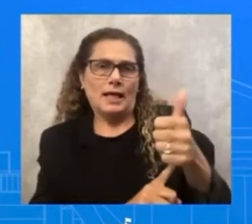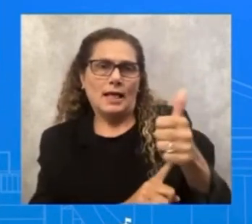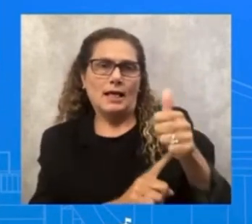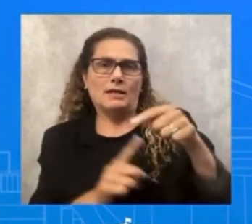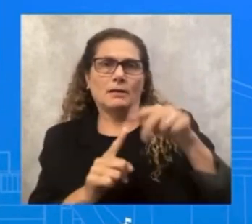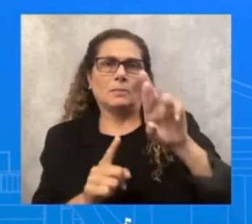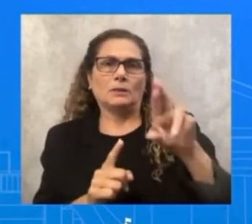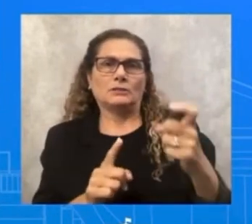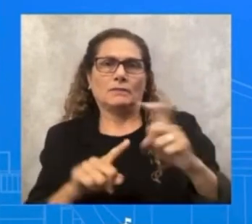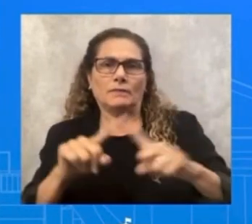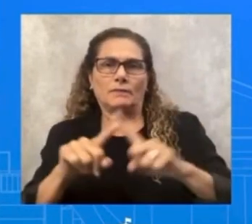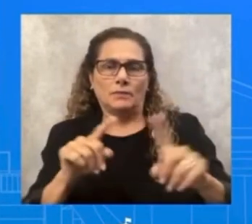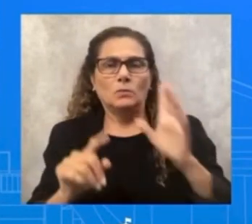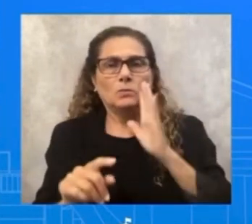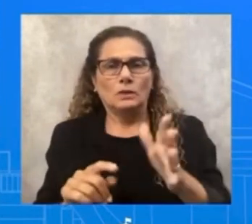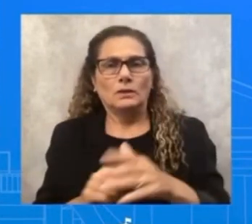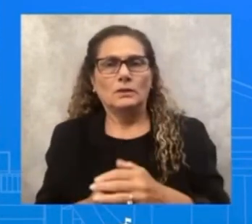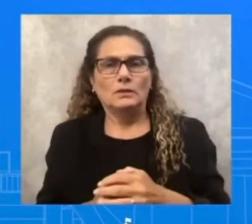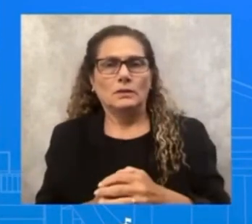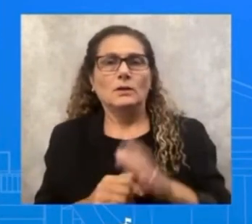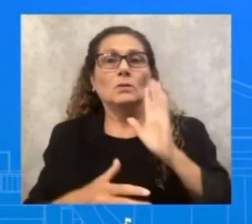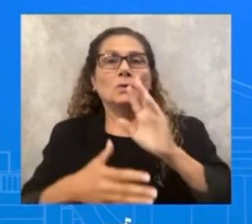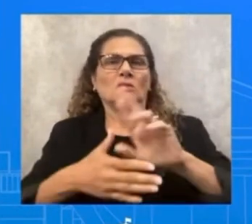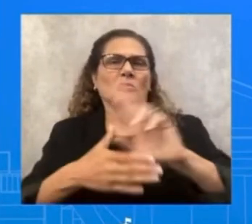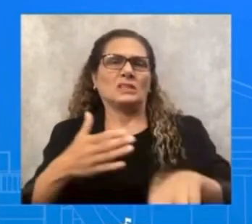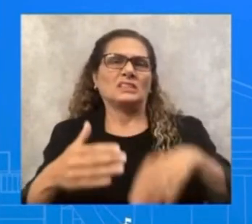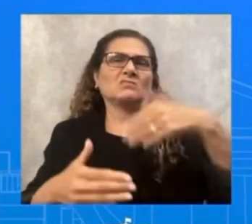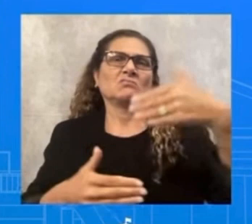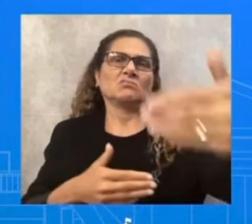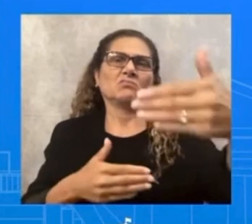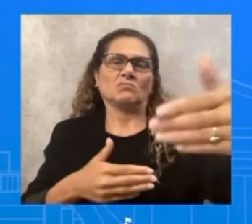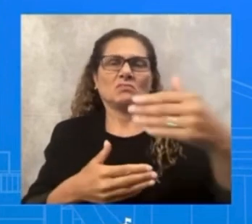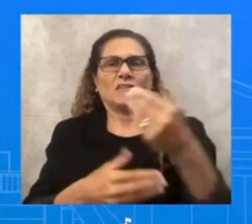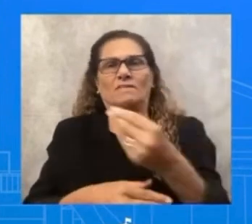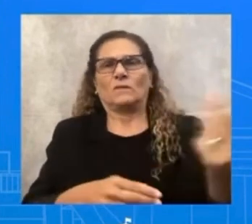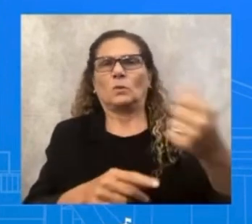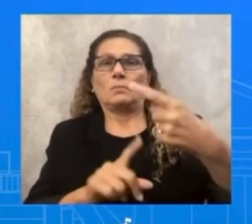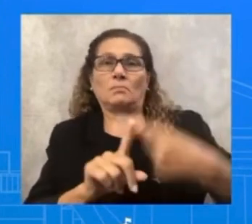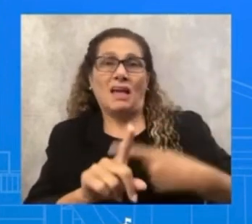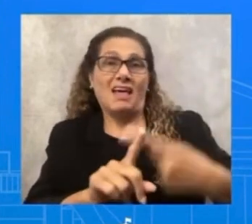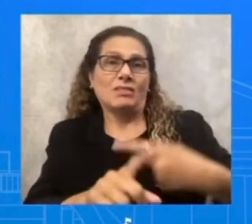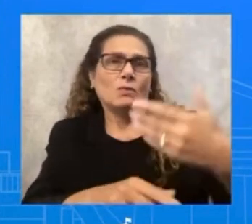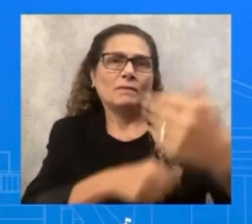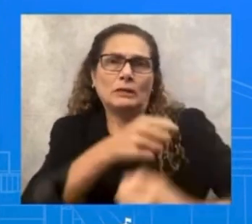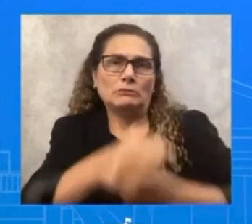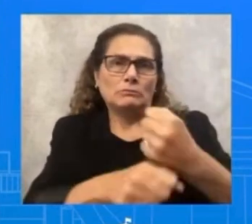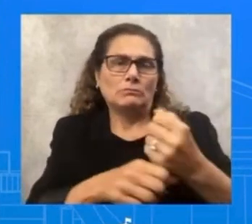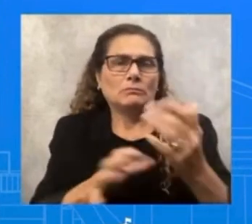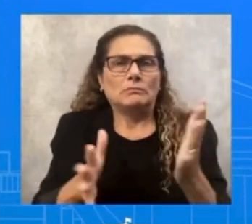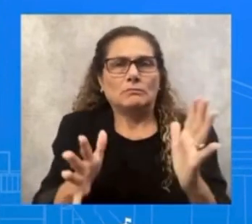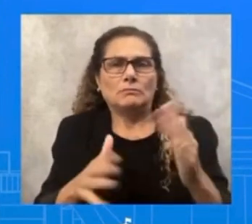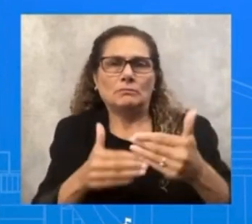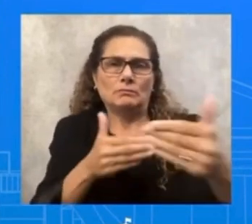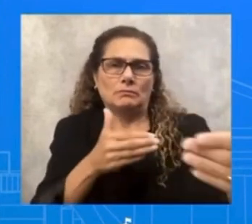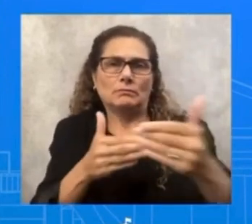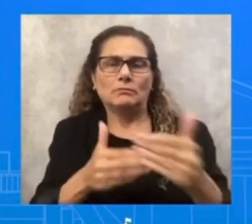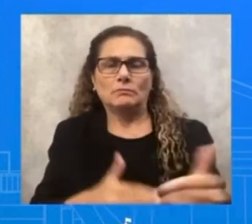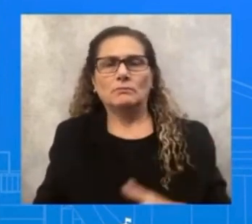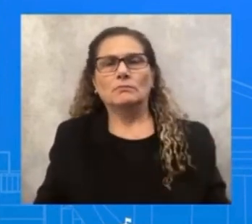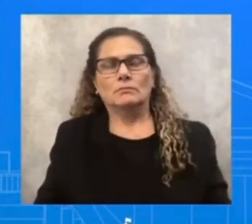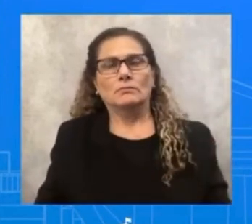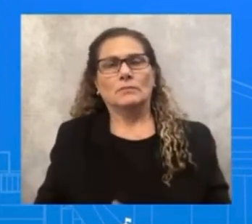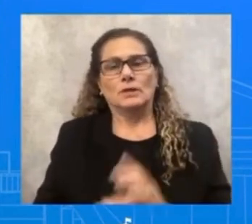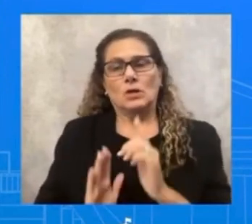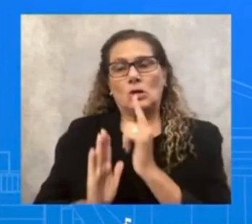results in the coming months and years. As pointed out in the legislation itself, there's a framework for lowering drug